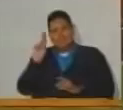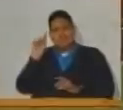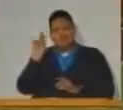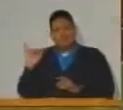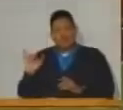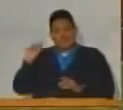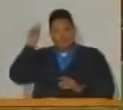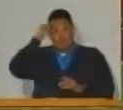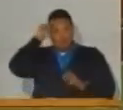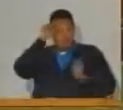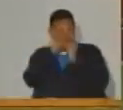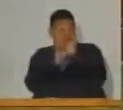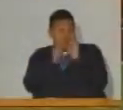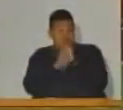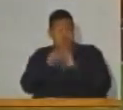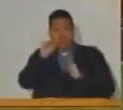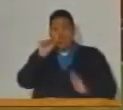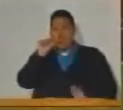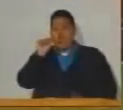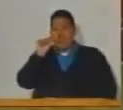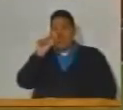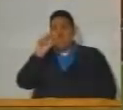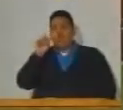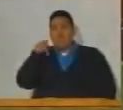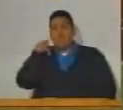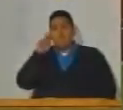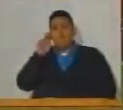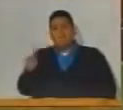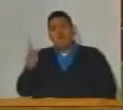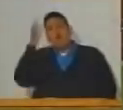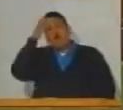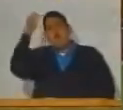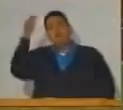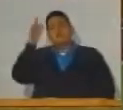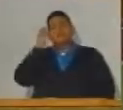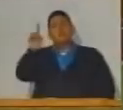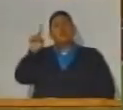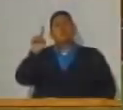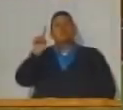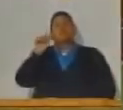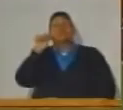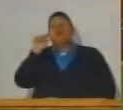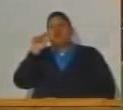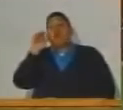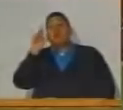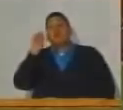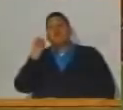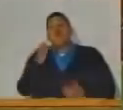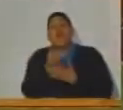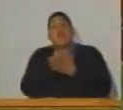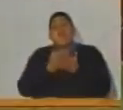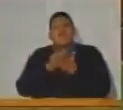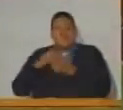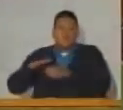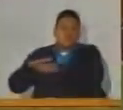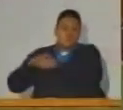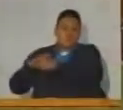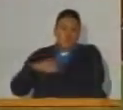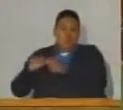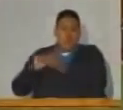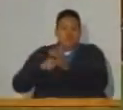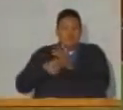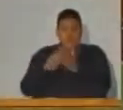will transform the agri-park concept to one of an agro-economic zone, emphasizing both